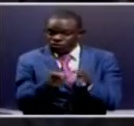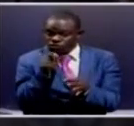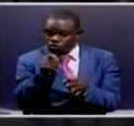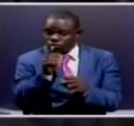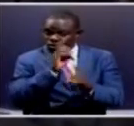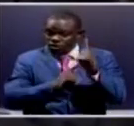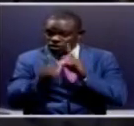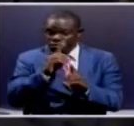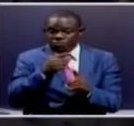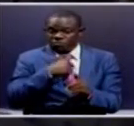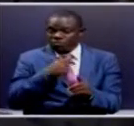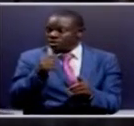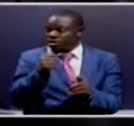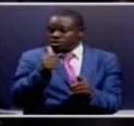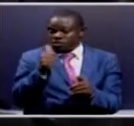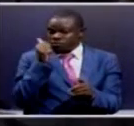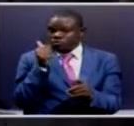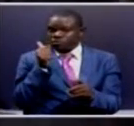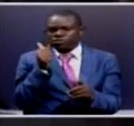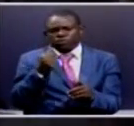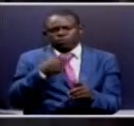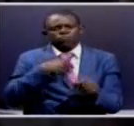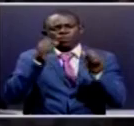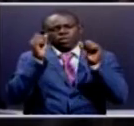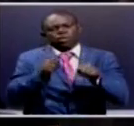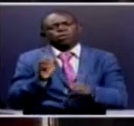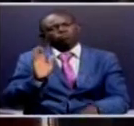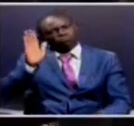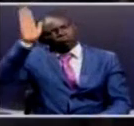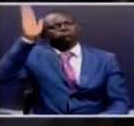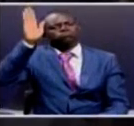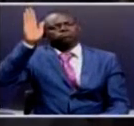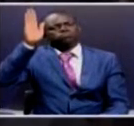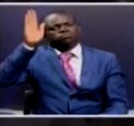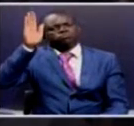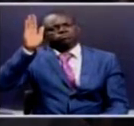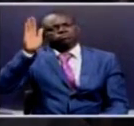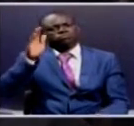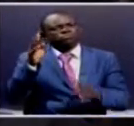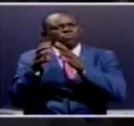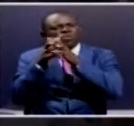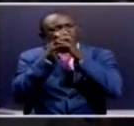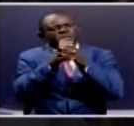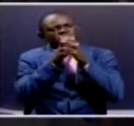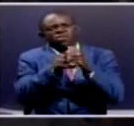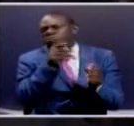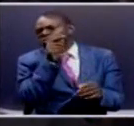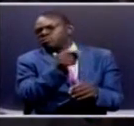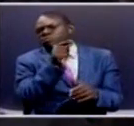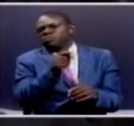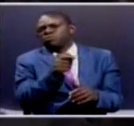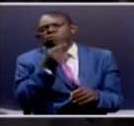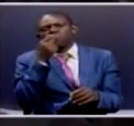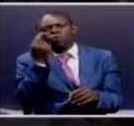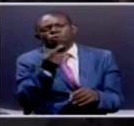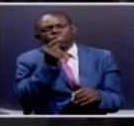up, an issue. Why should the Rainbow Party be only allowed to submit one member or to nominate one member,